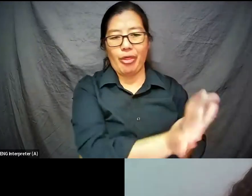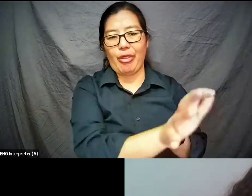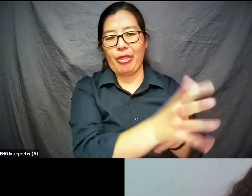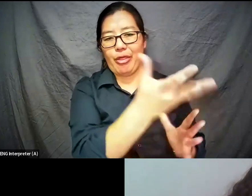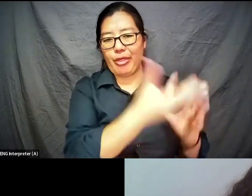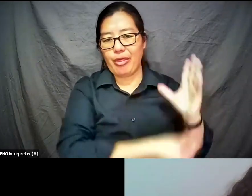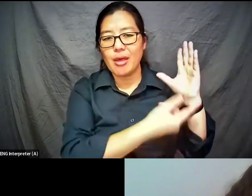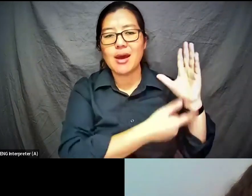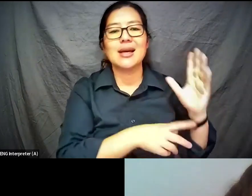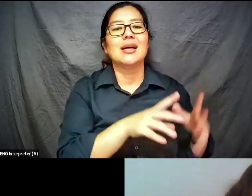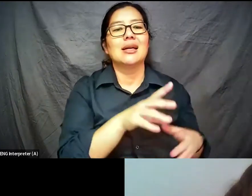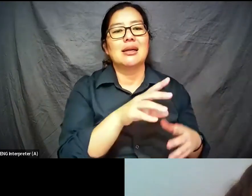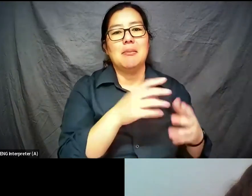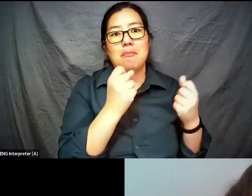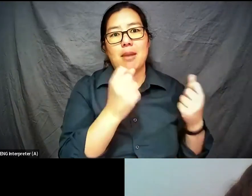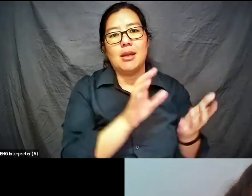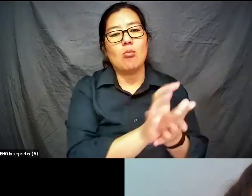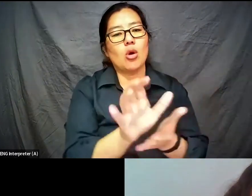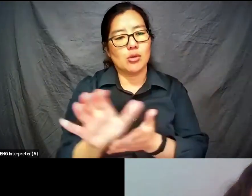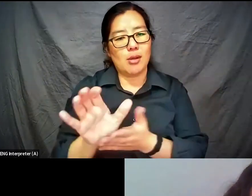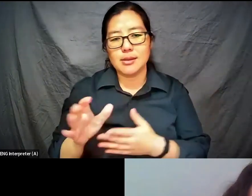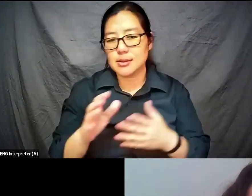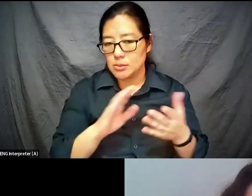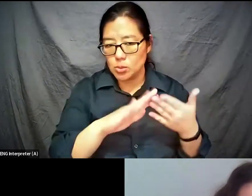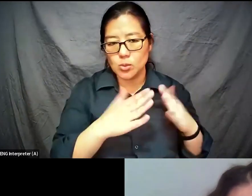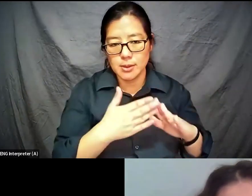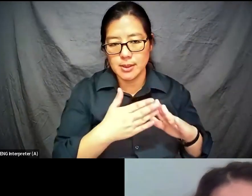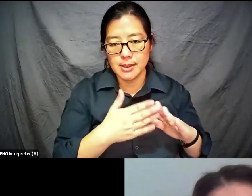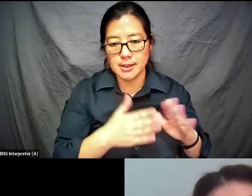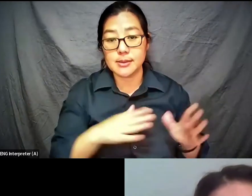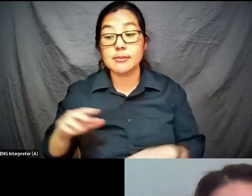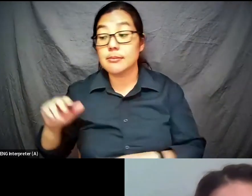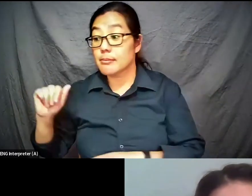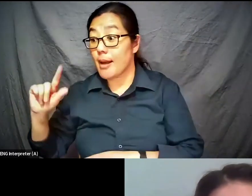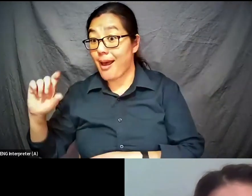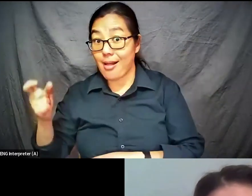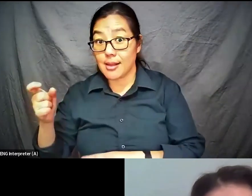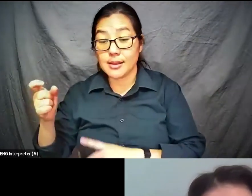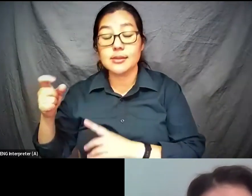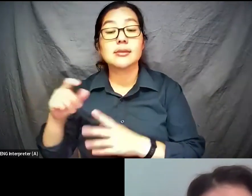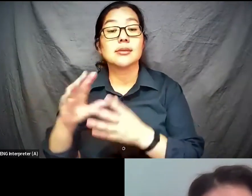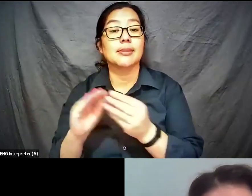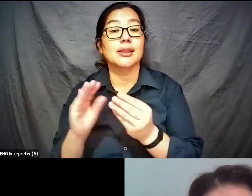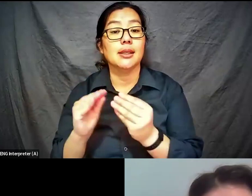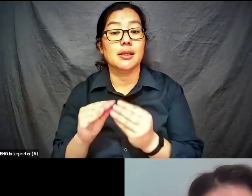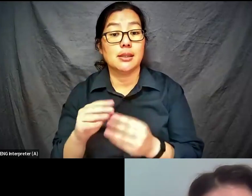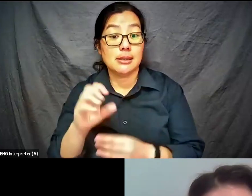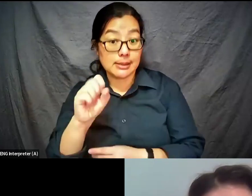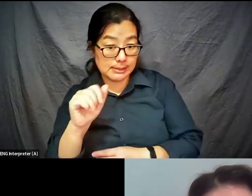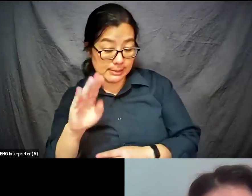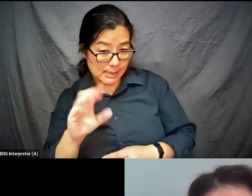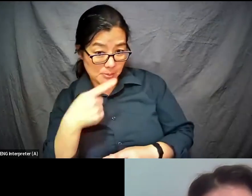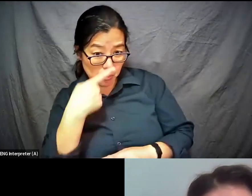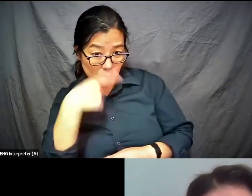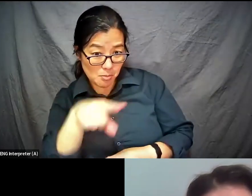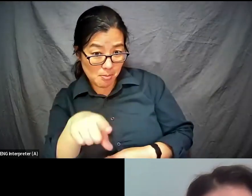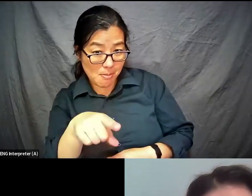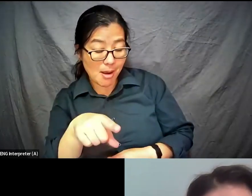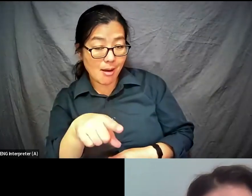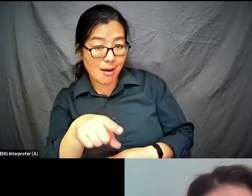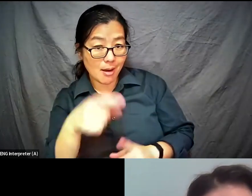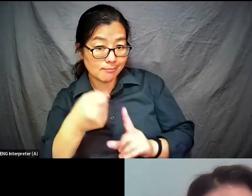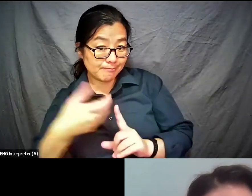This is Dab speaking. Yeah, I would add to that. I definitely love the way that storytelling